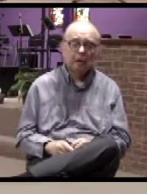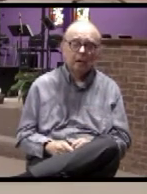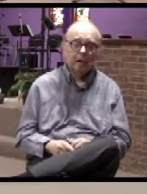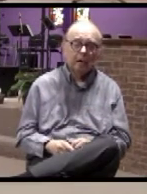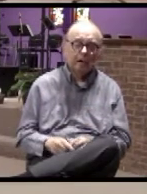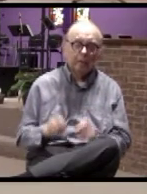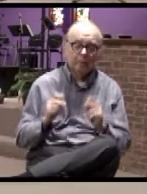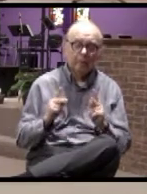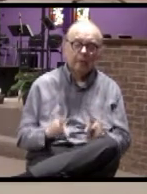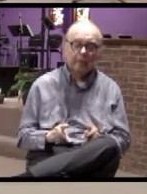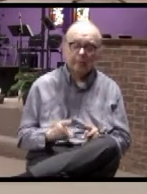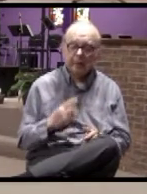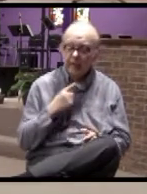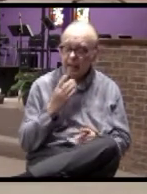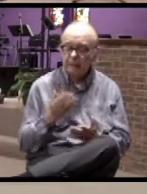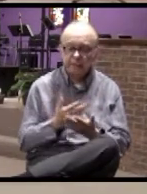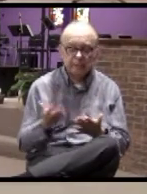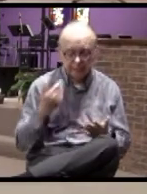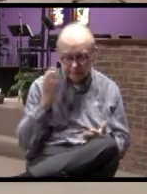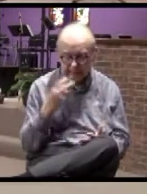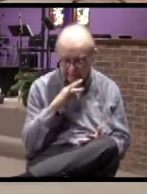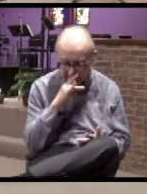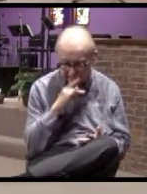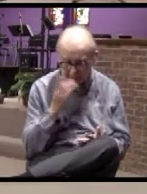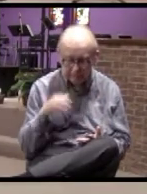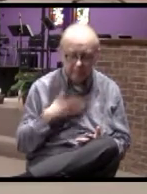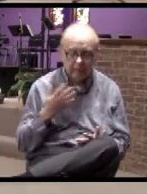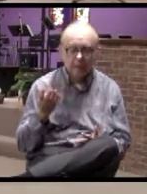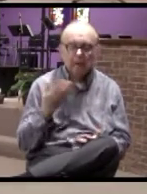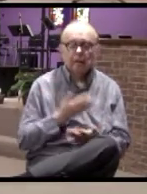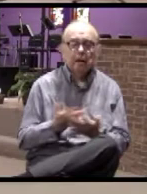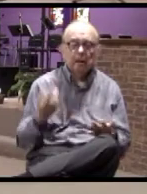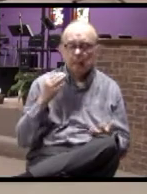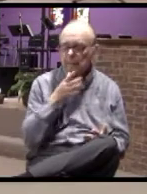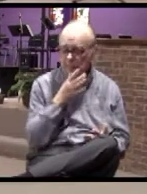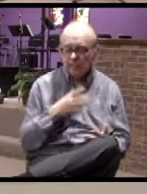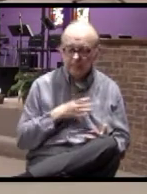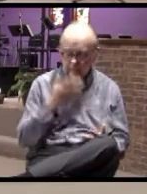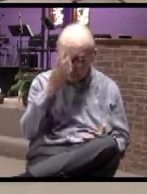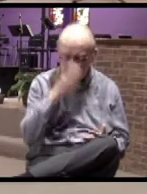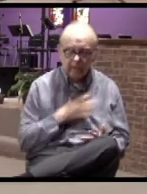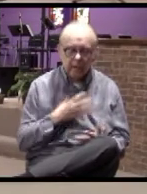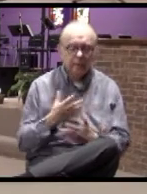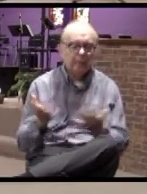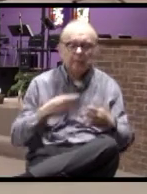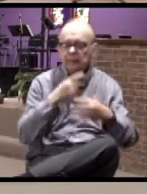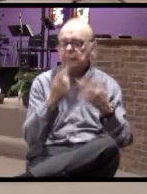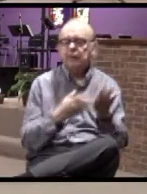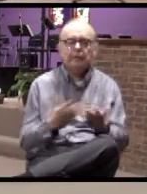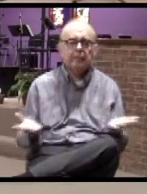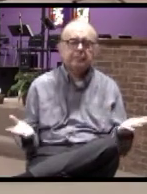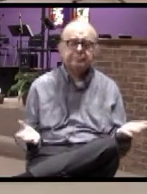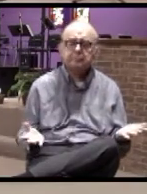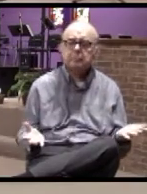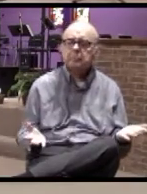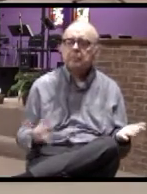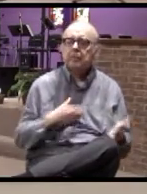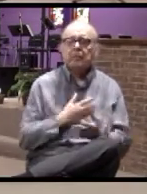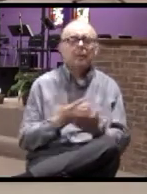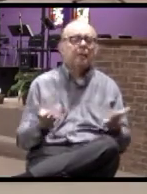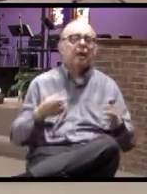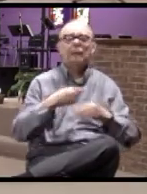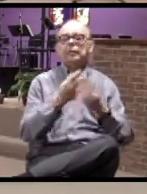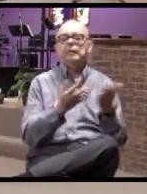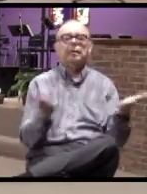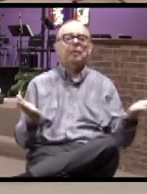going to look and say, oh, they got something for kids. They got something for youth. They got something for women. They got something for men. They got something for couples. They got something for this. They've got